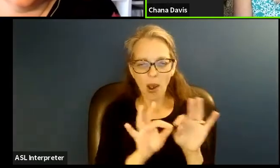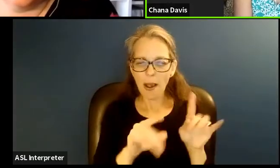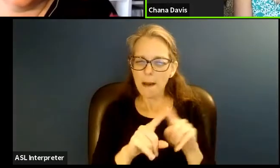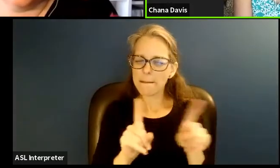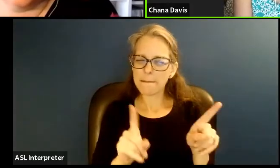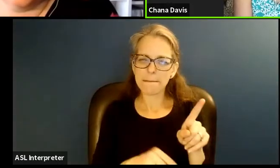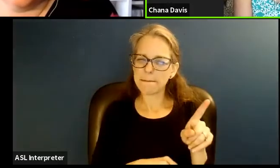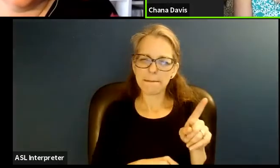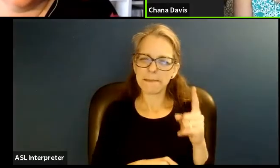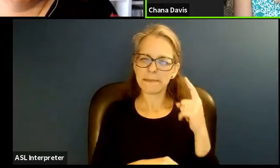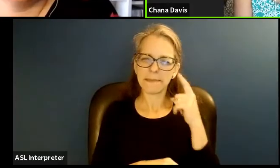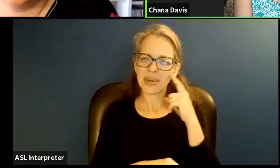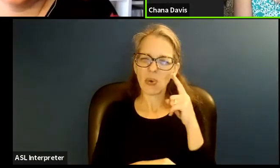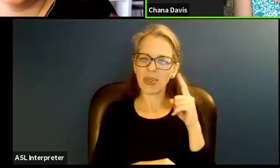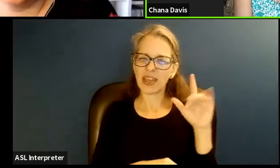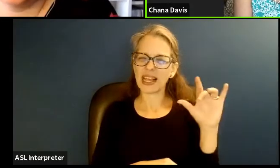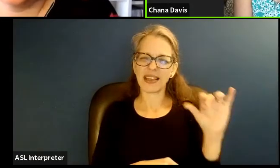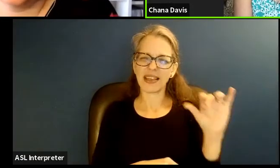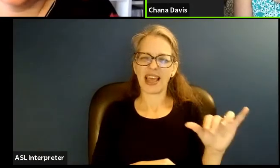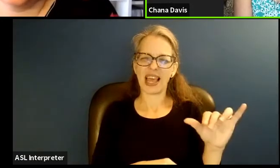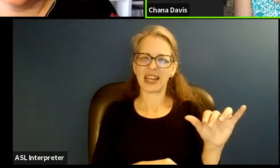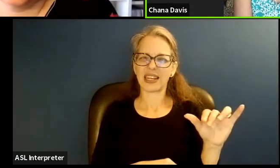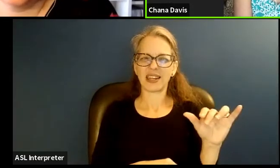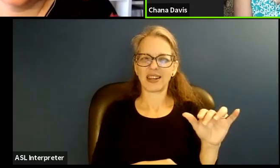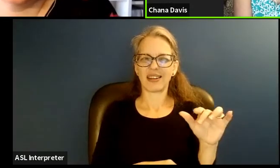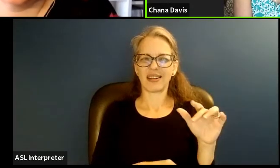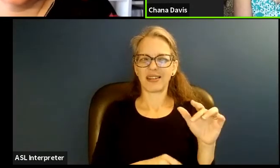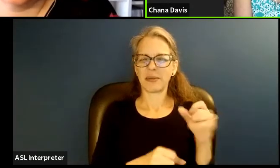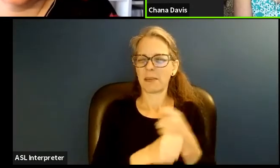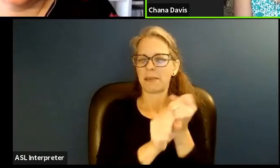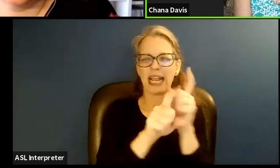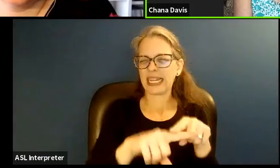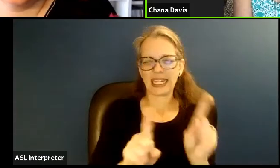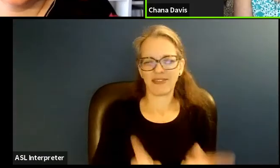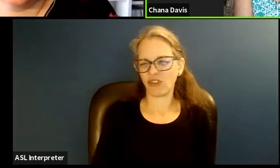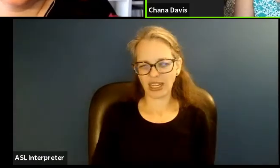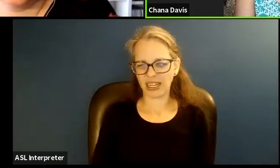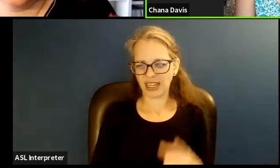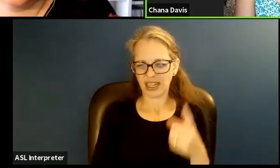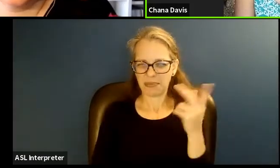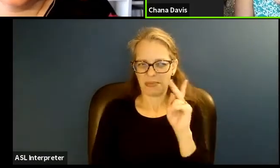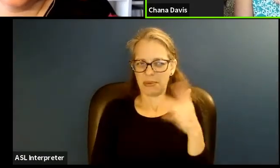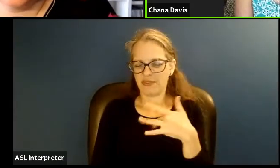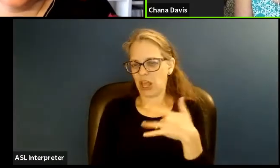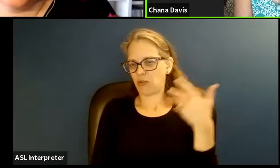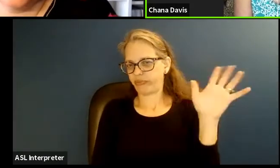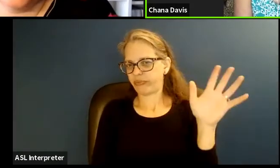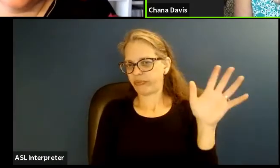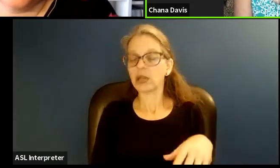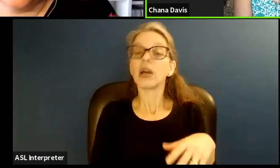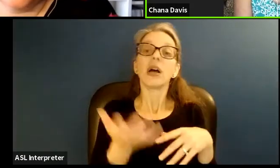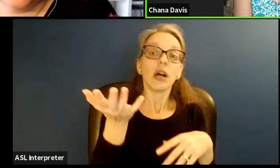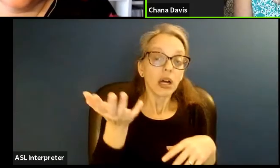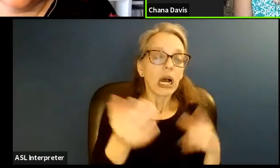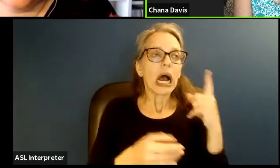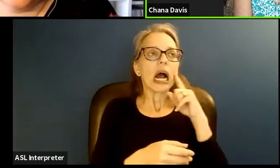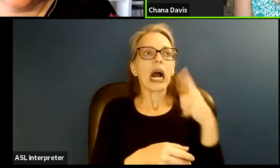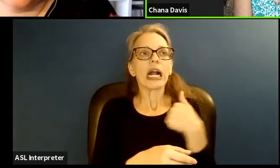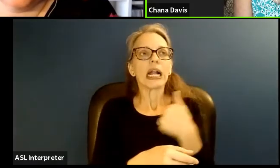argument resonates with a lot of parents. I just think we have to be careful about,